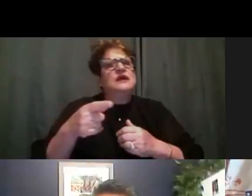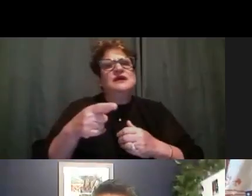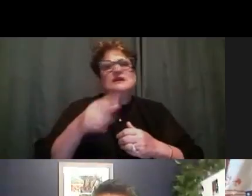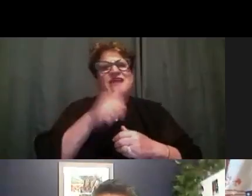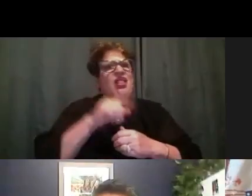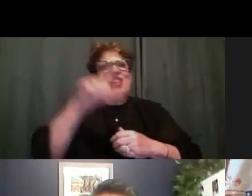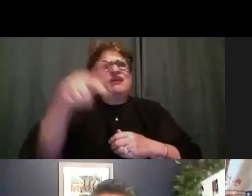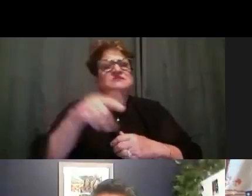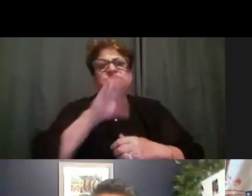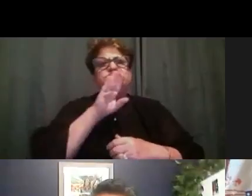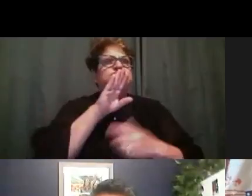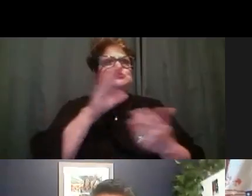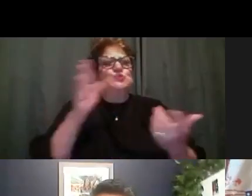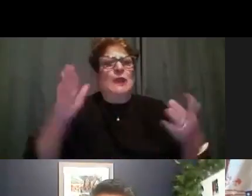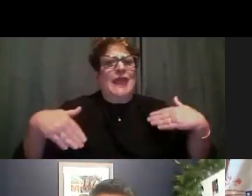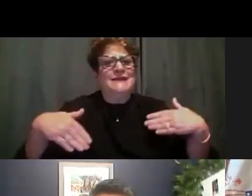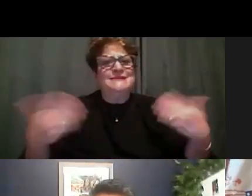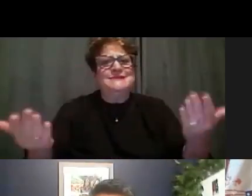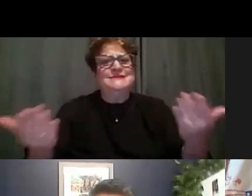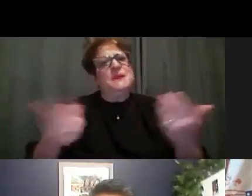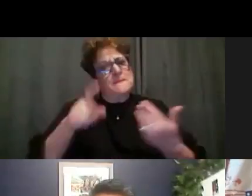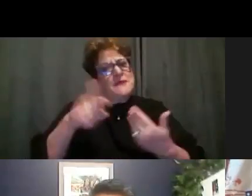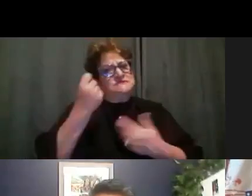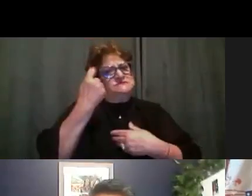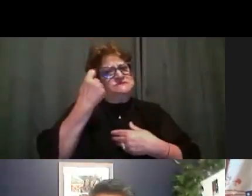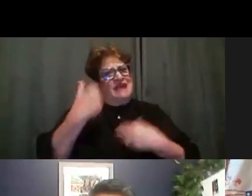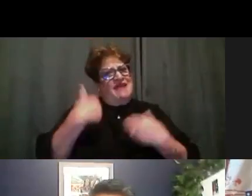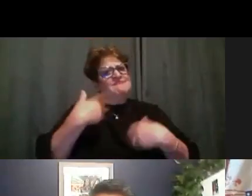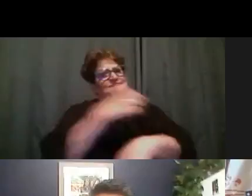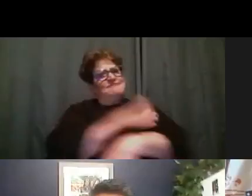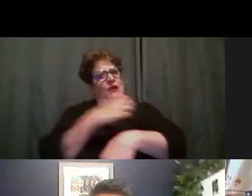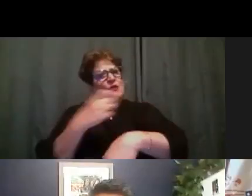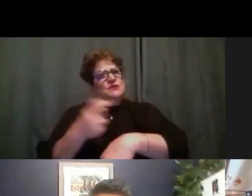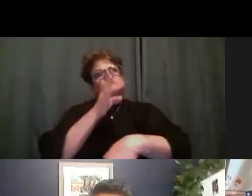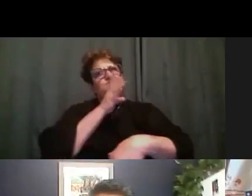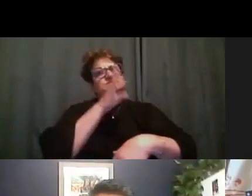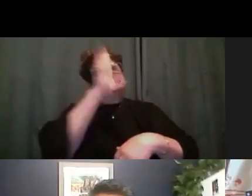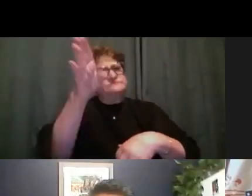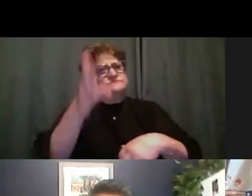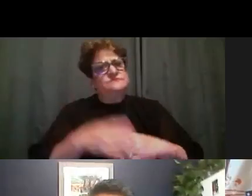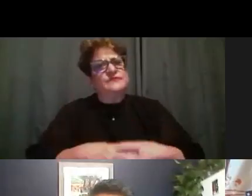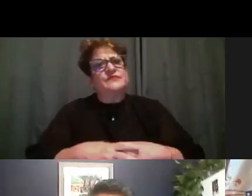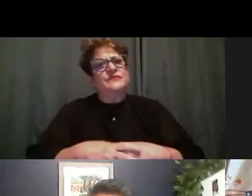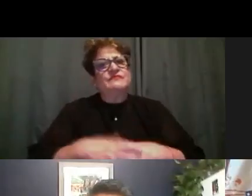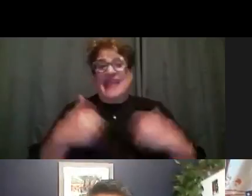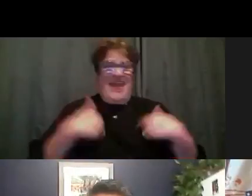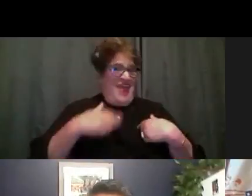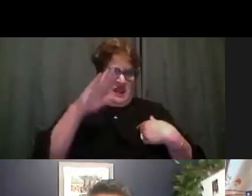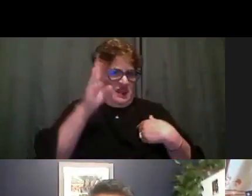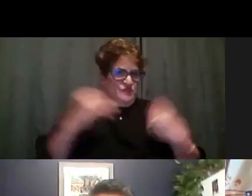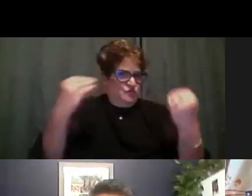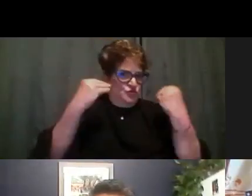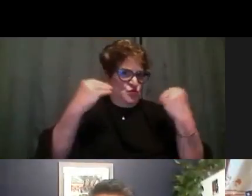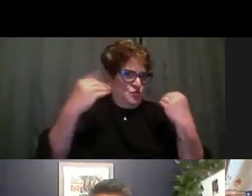voice, because that's definitely something that I didn't have, but I want the next generation to be able to voice how they